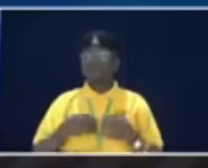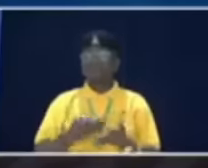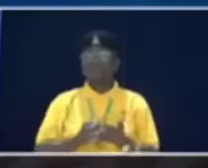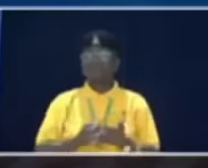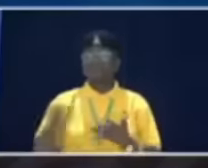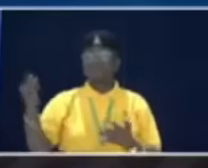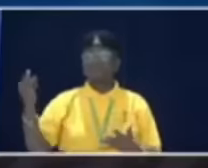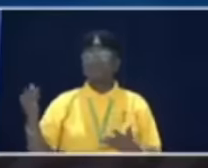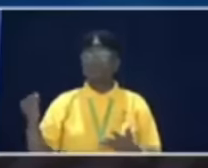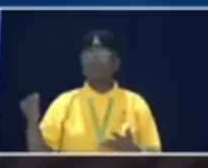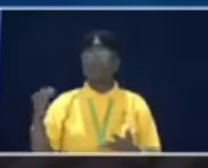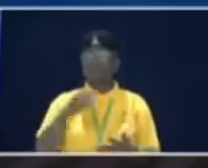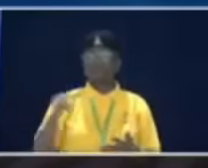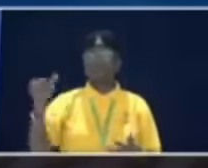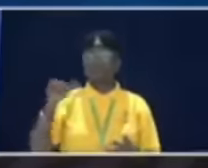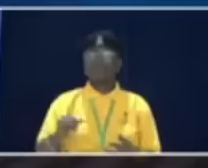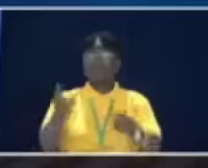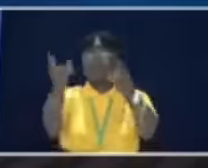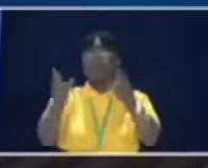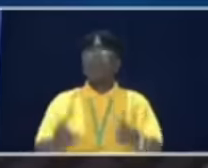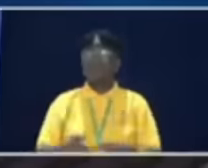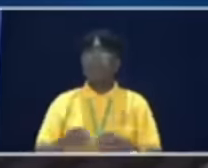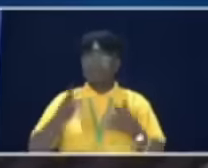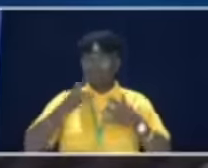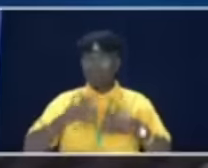and they want to discourage you from going forward